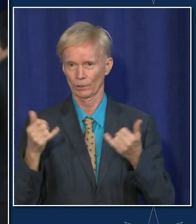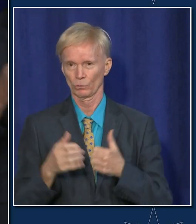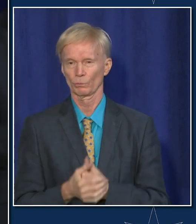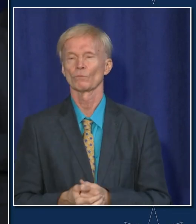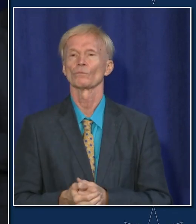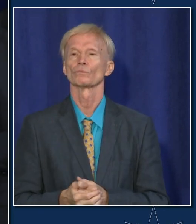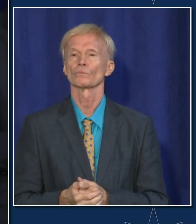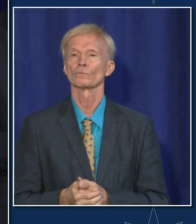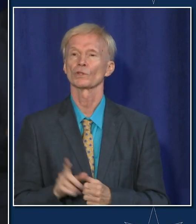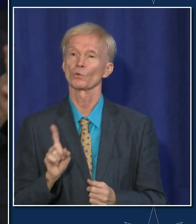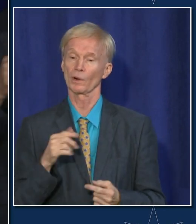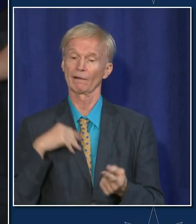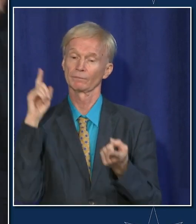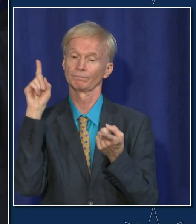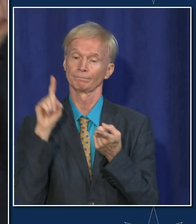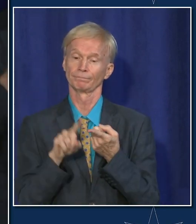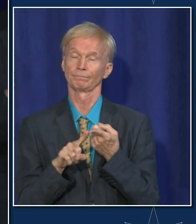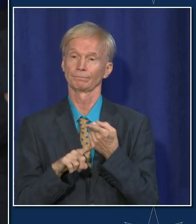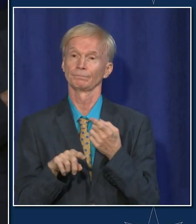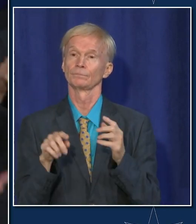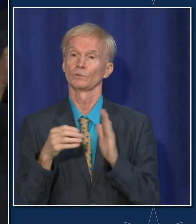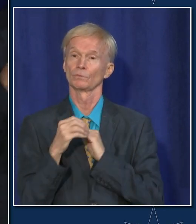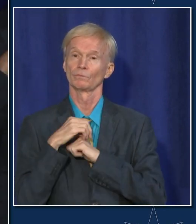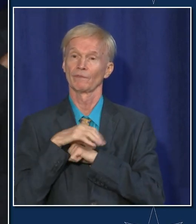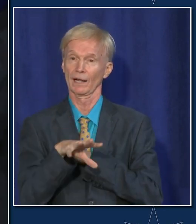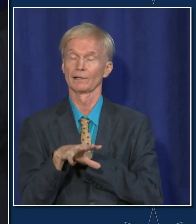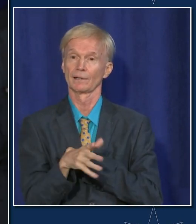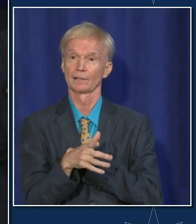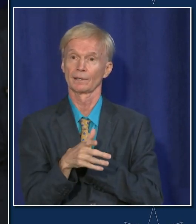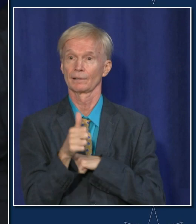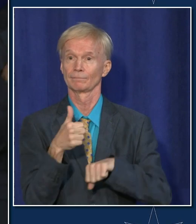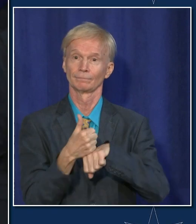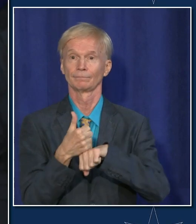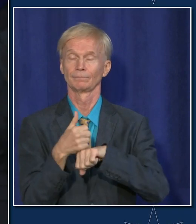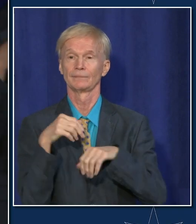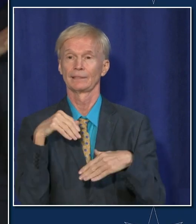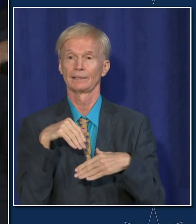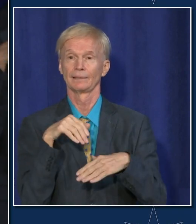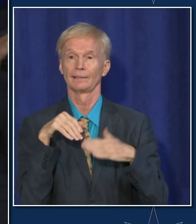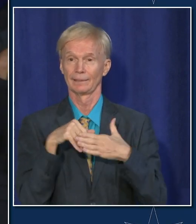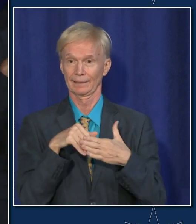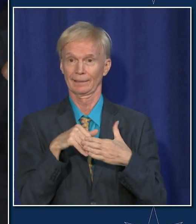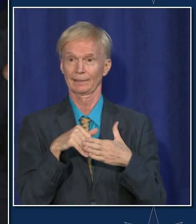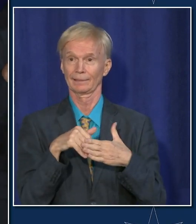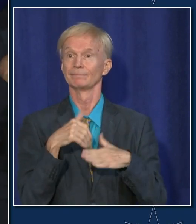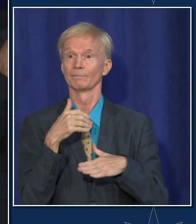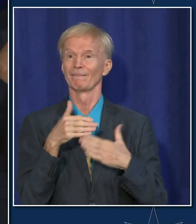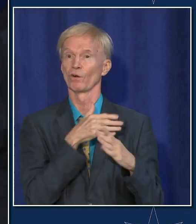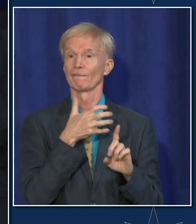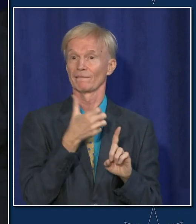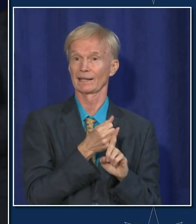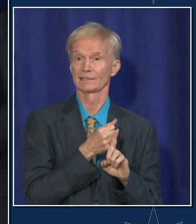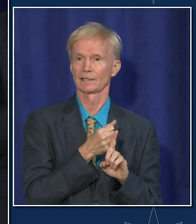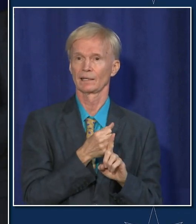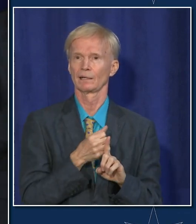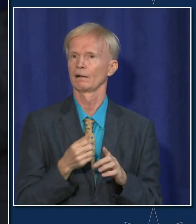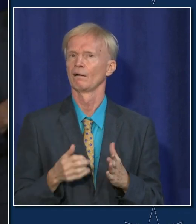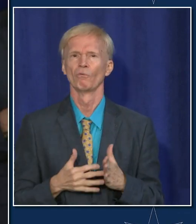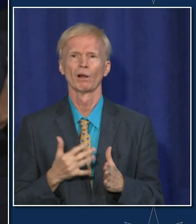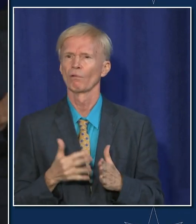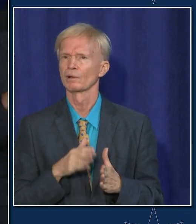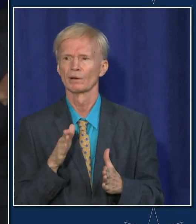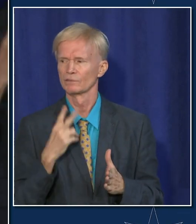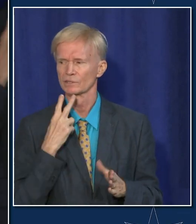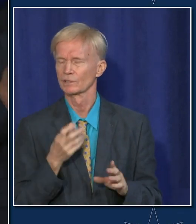have the mitigation guidance in place, like we had before a vaccine was available, we very rarely see outbreaks,